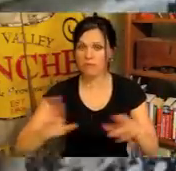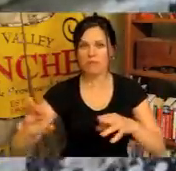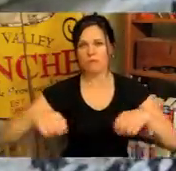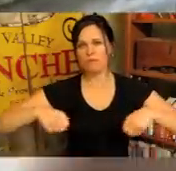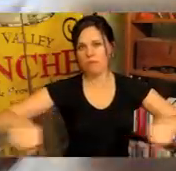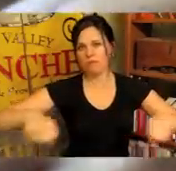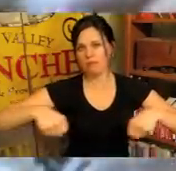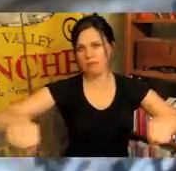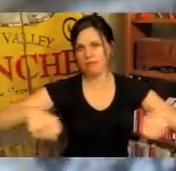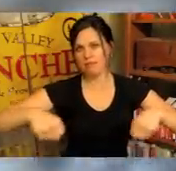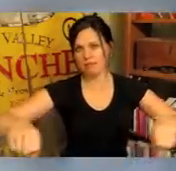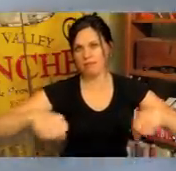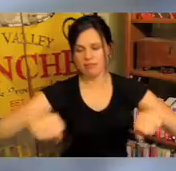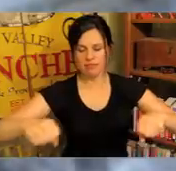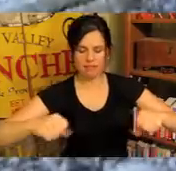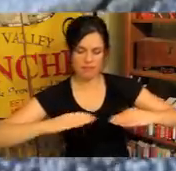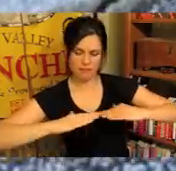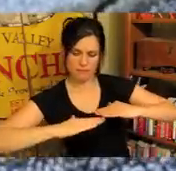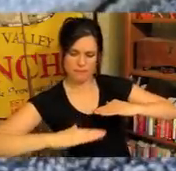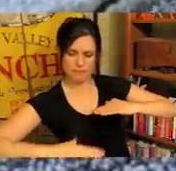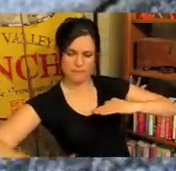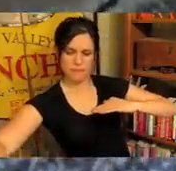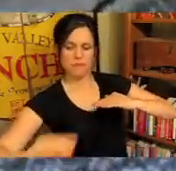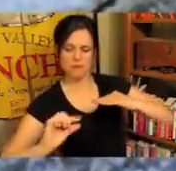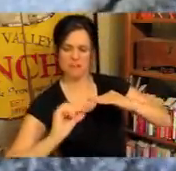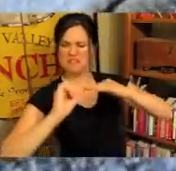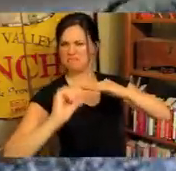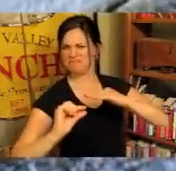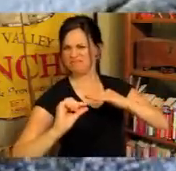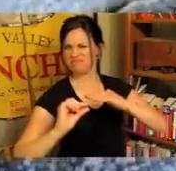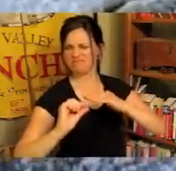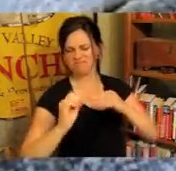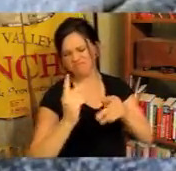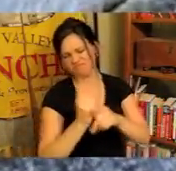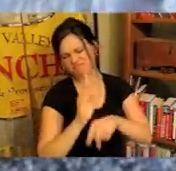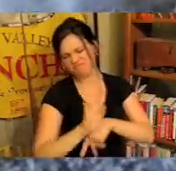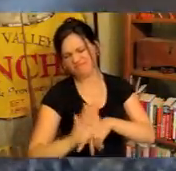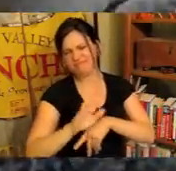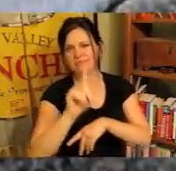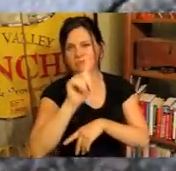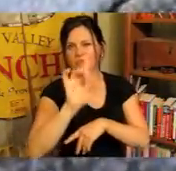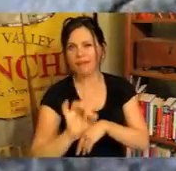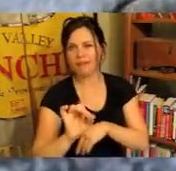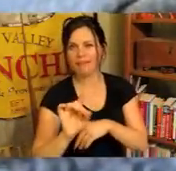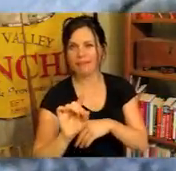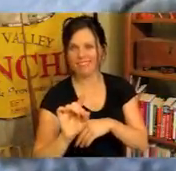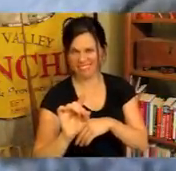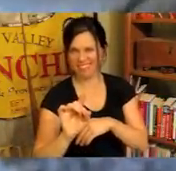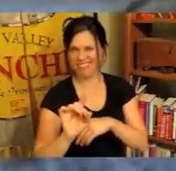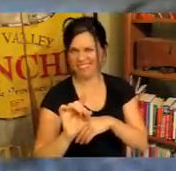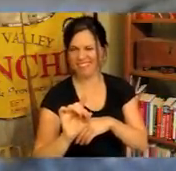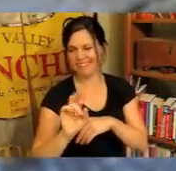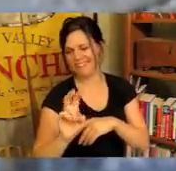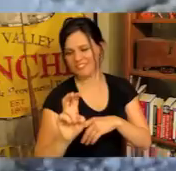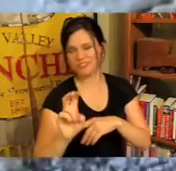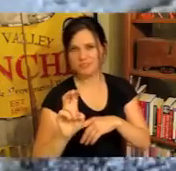Next, roll out your dough till it's about 1/8 of an inch thick. This is going to become the wrapper for our